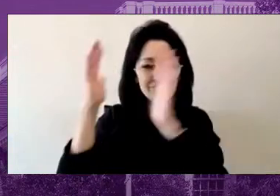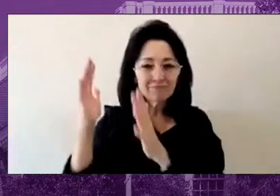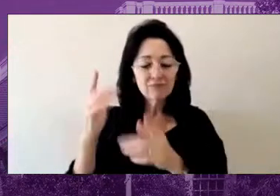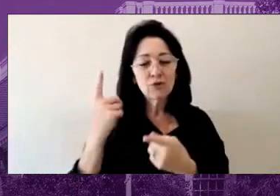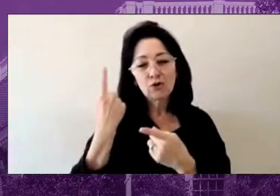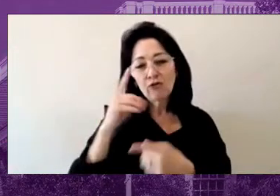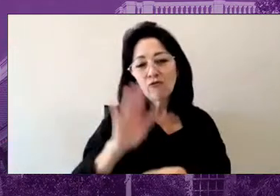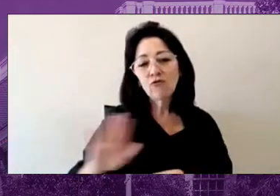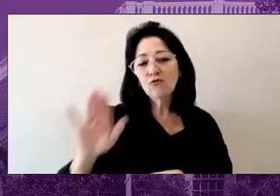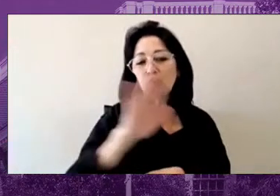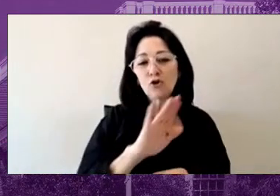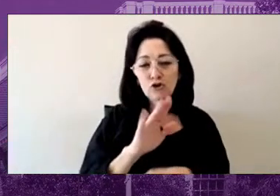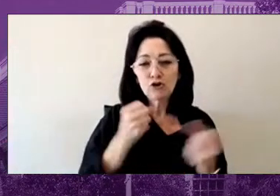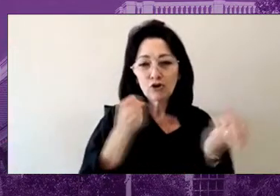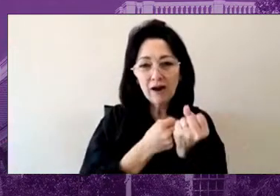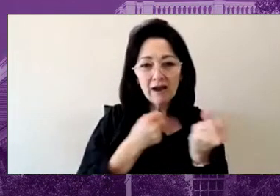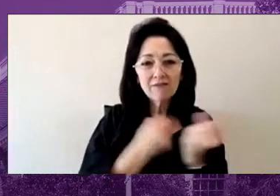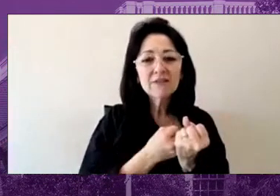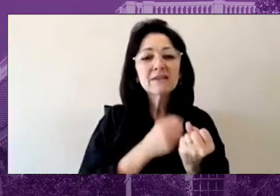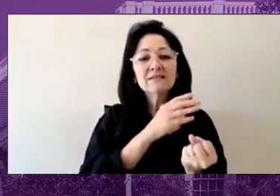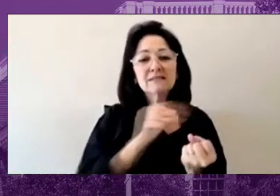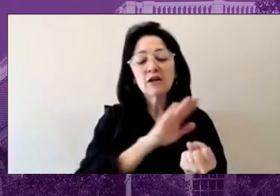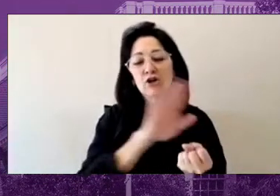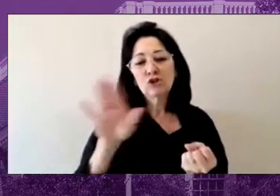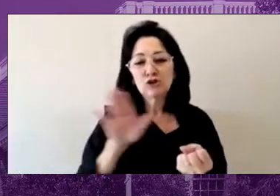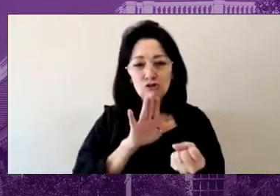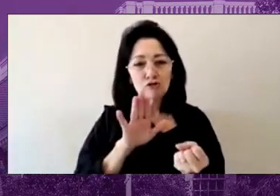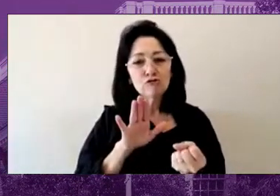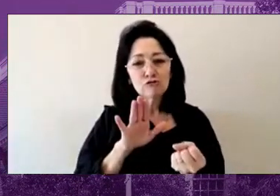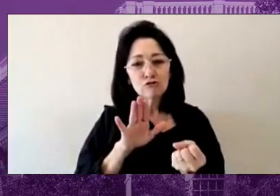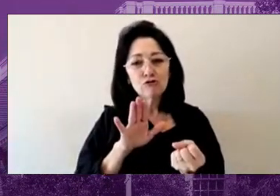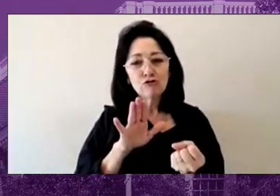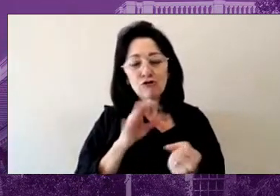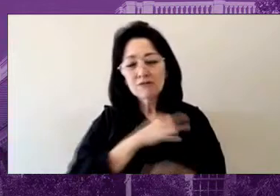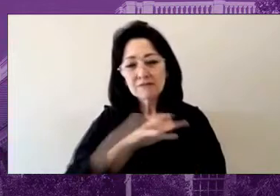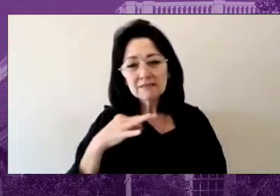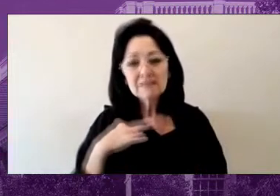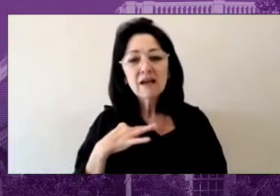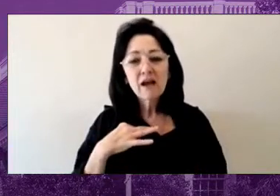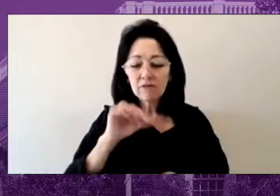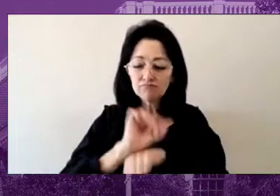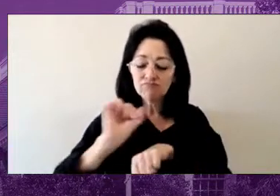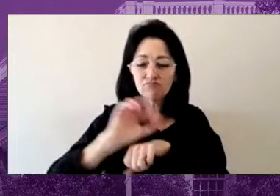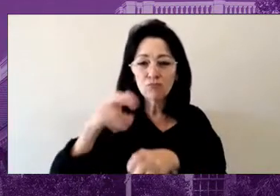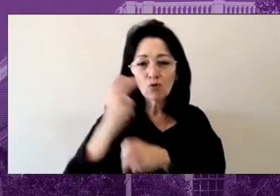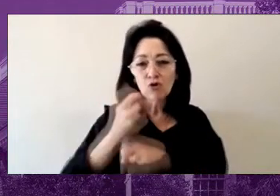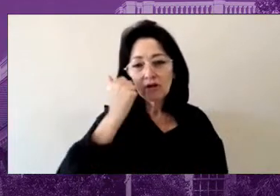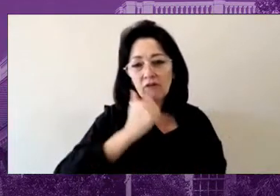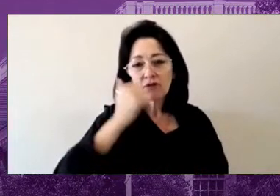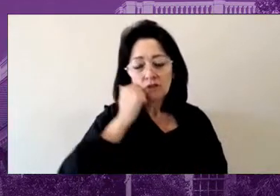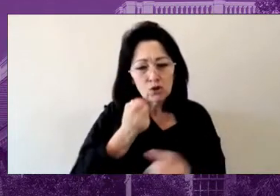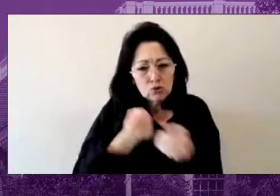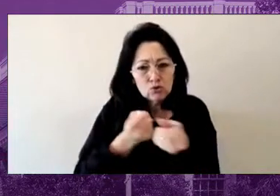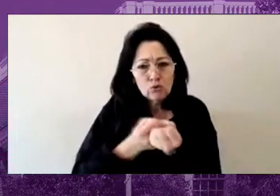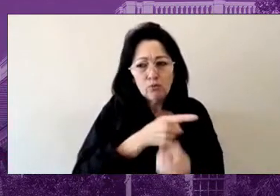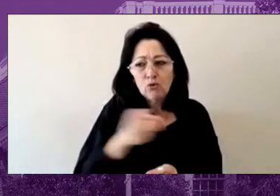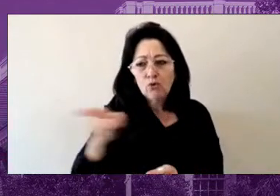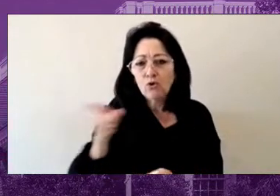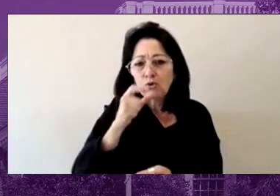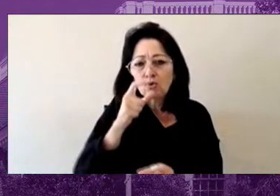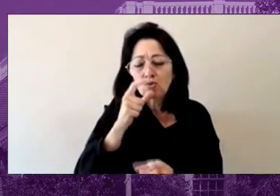counselors that work hard every day on behalf of those who are victims of domestic